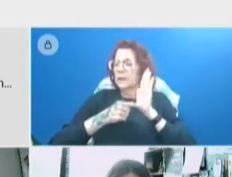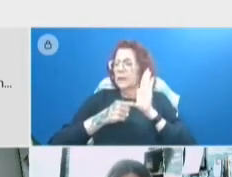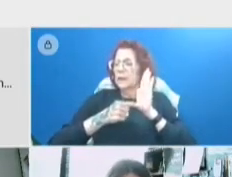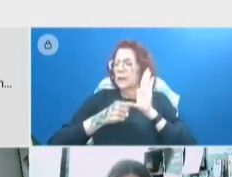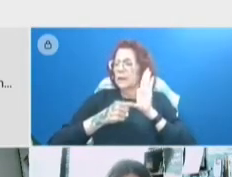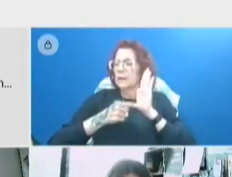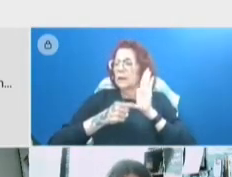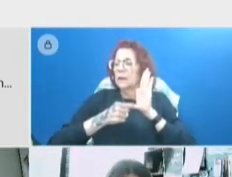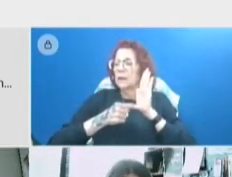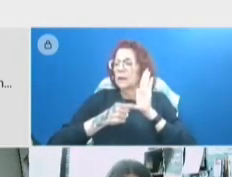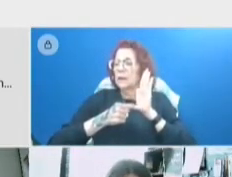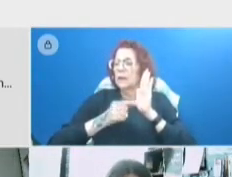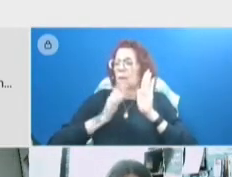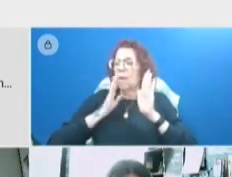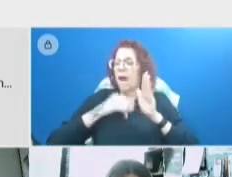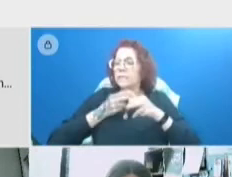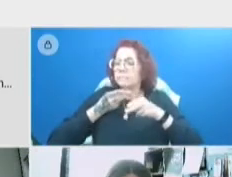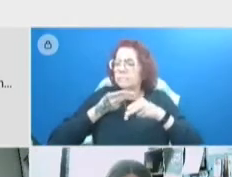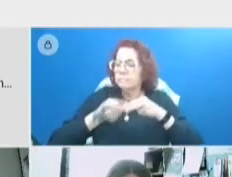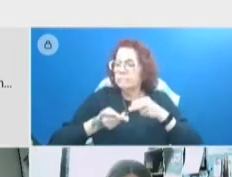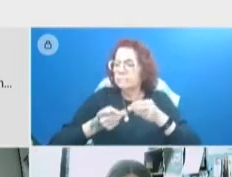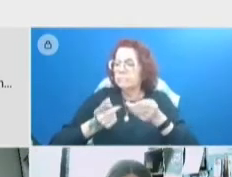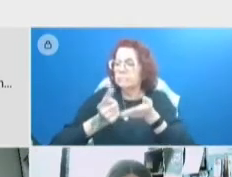early voting sites.